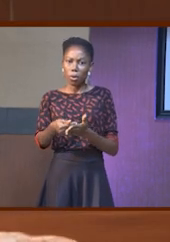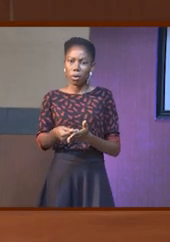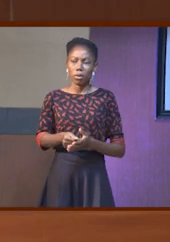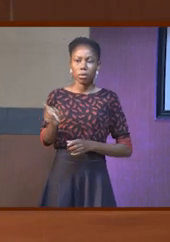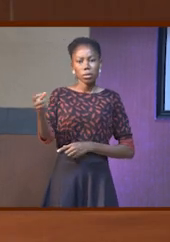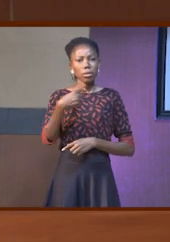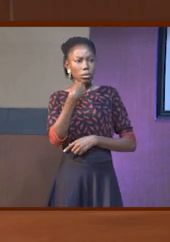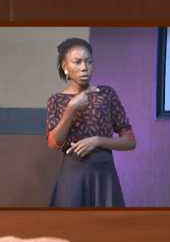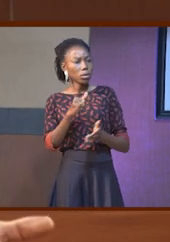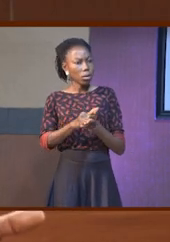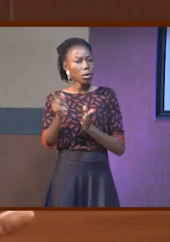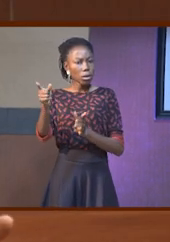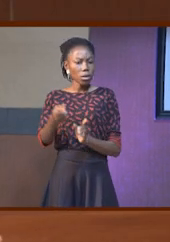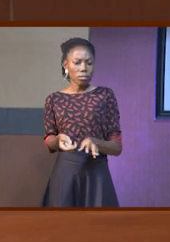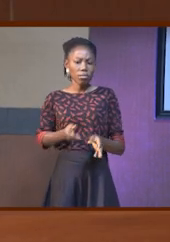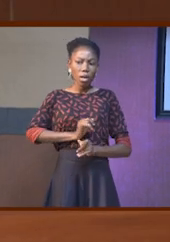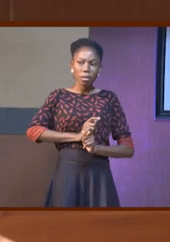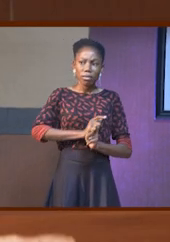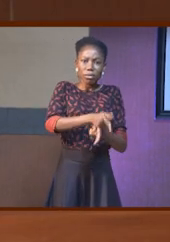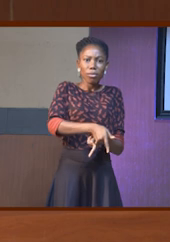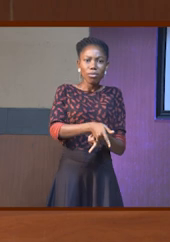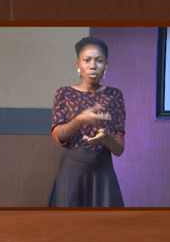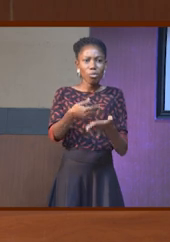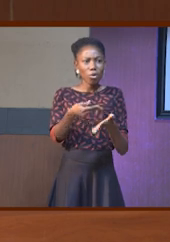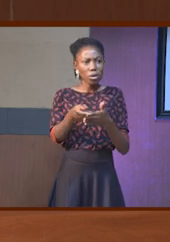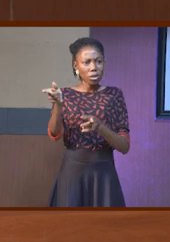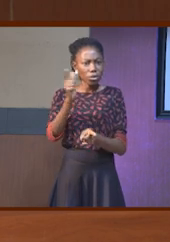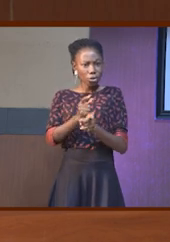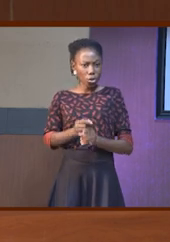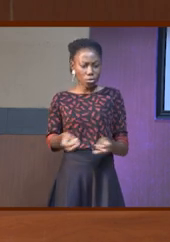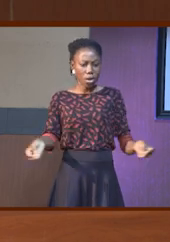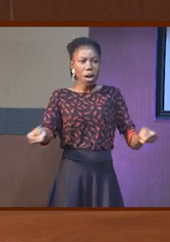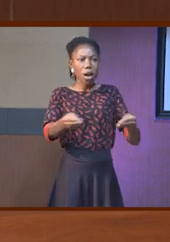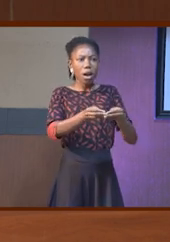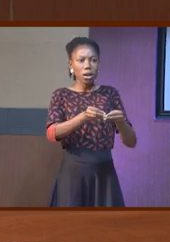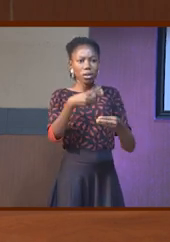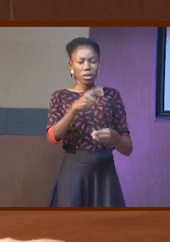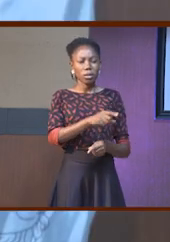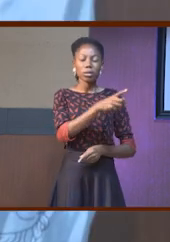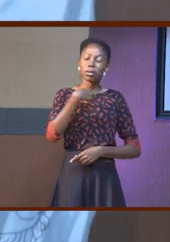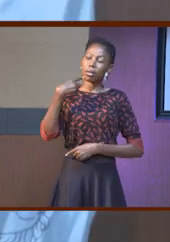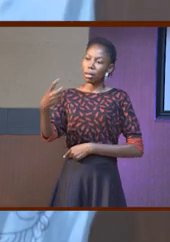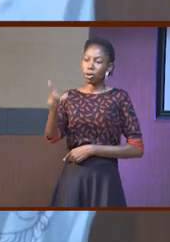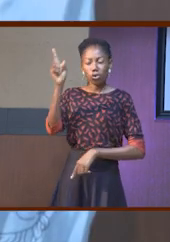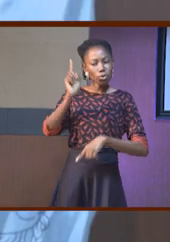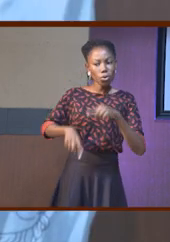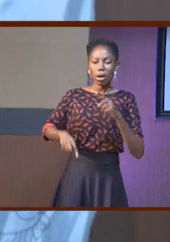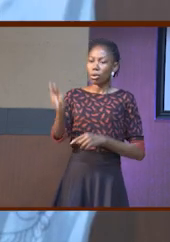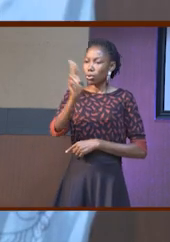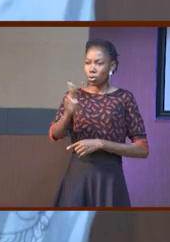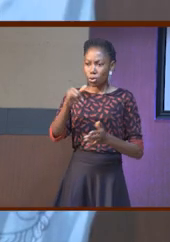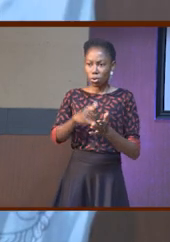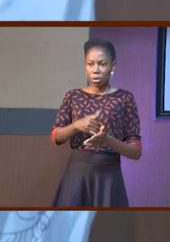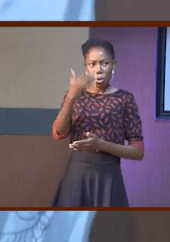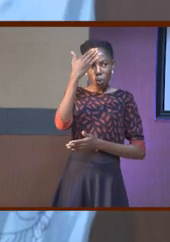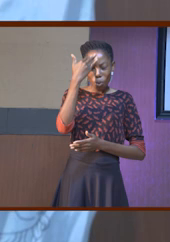I invested because I didn't just want to be spending the money after I lost. You're not even supposed to spend the money. Yes. Because the money